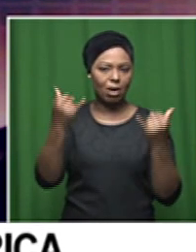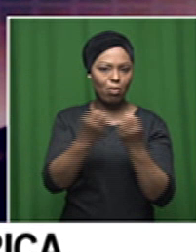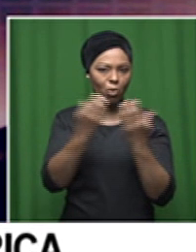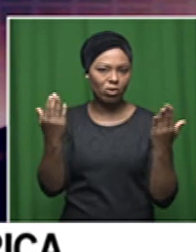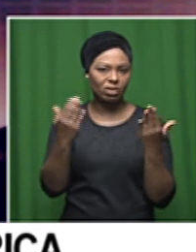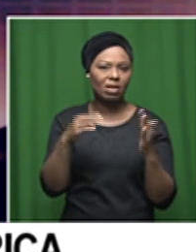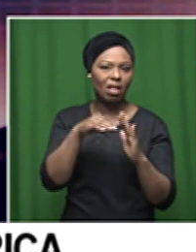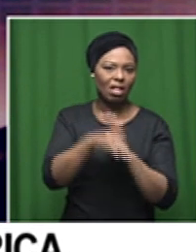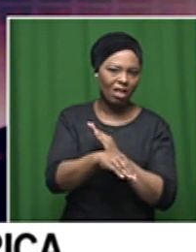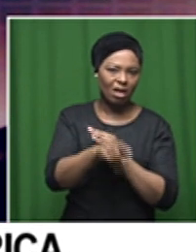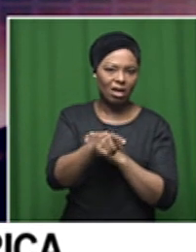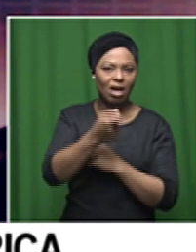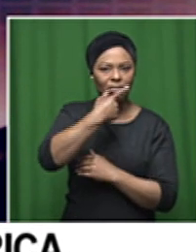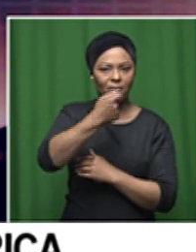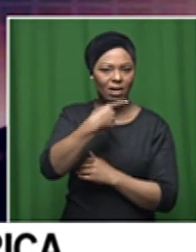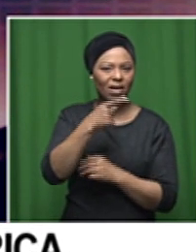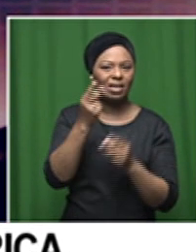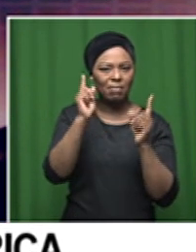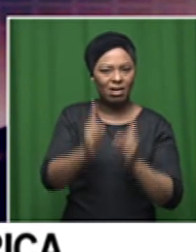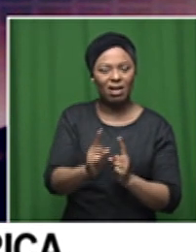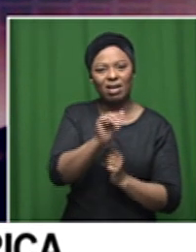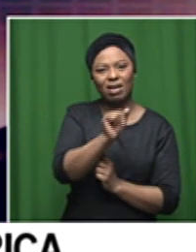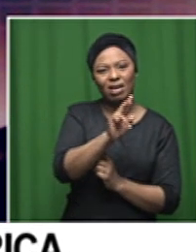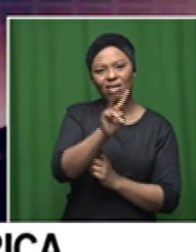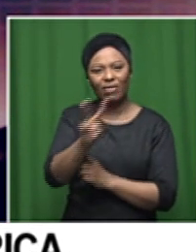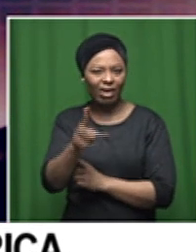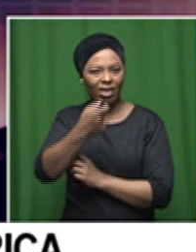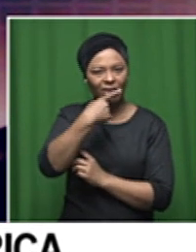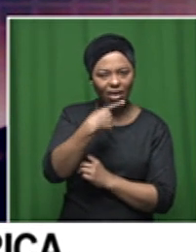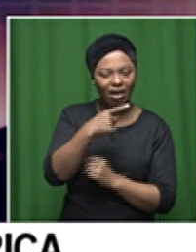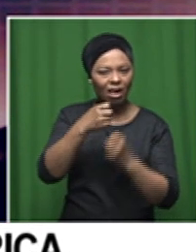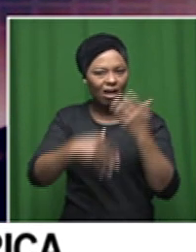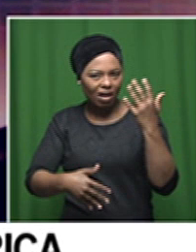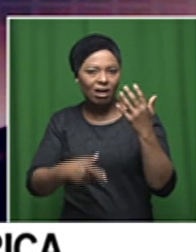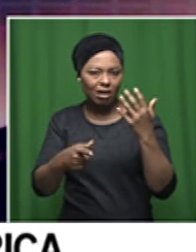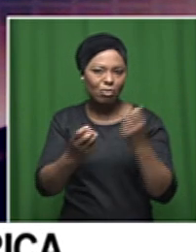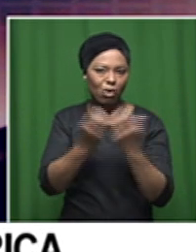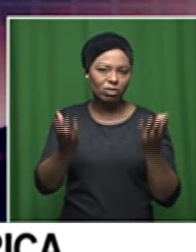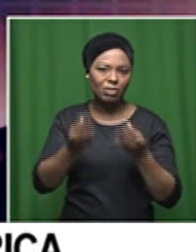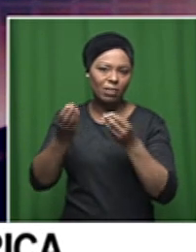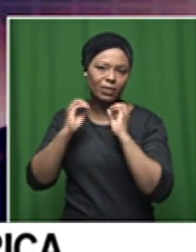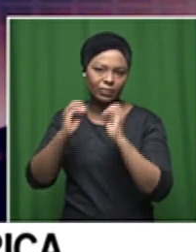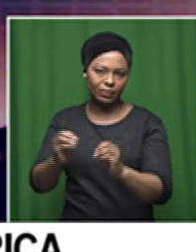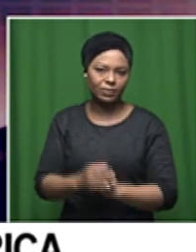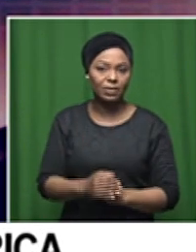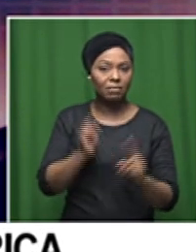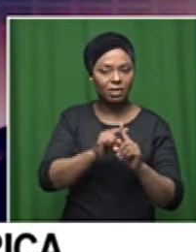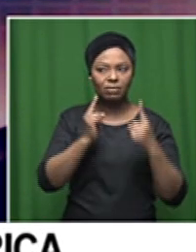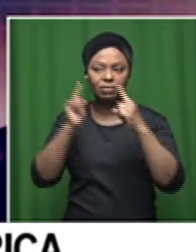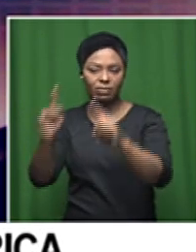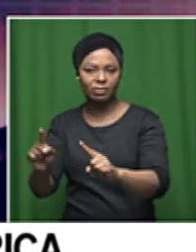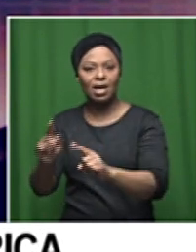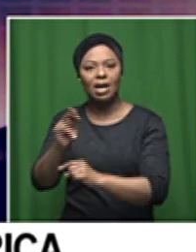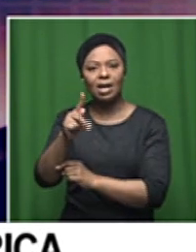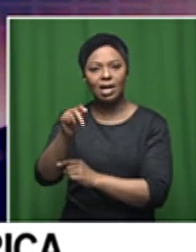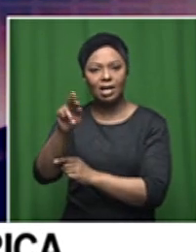on their treatment. Our reporter Silwane Kakao and video journalist Nduduzo Ngosi visited some of these clinics in Mafikeng and Kanana in the